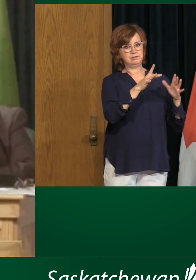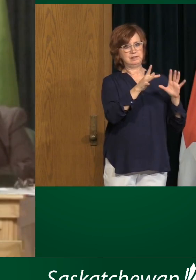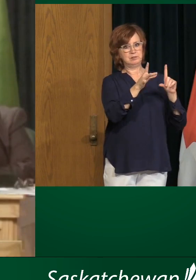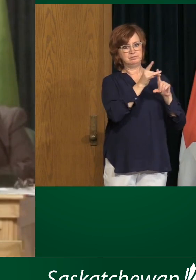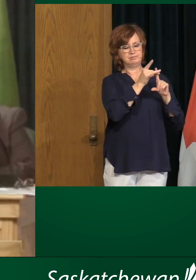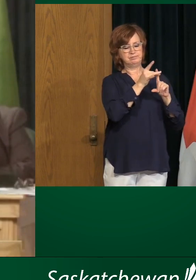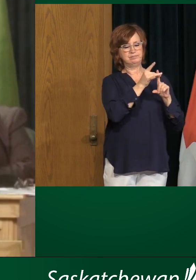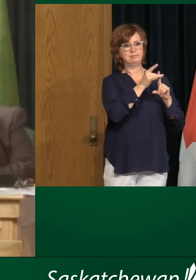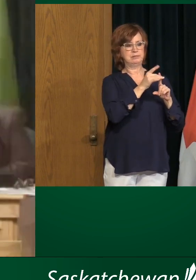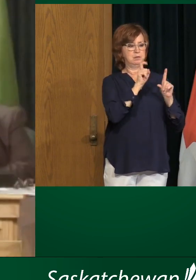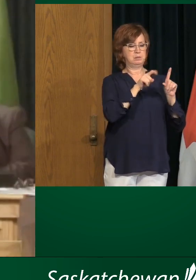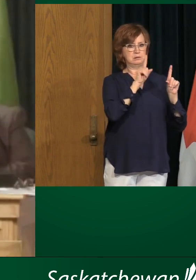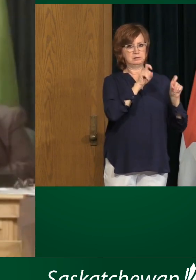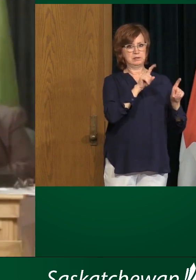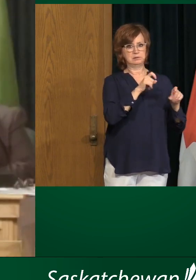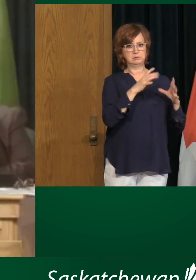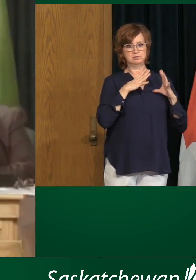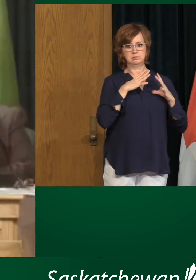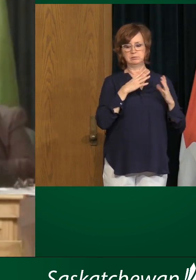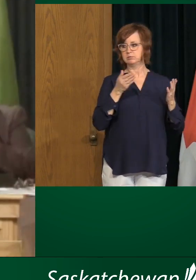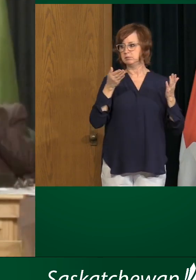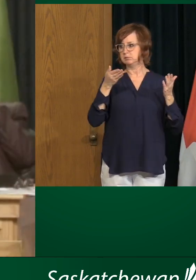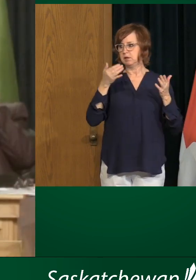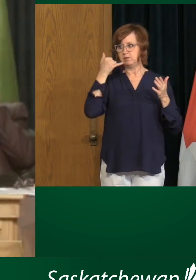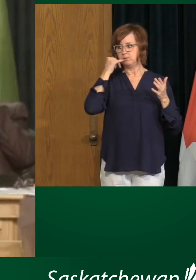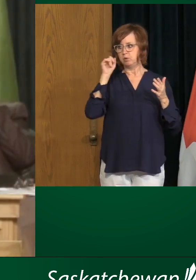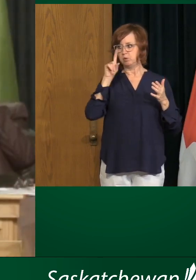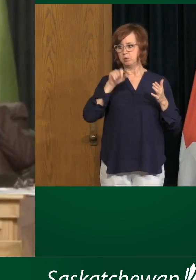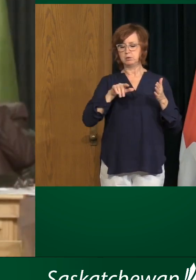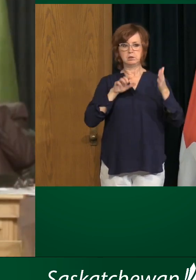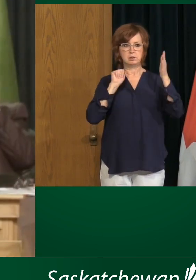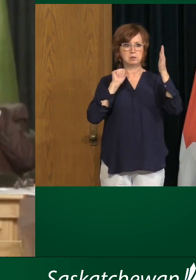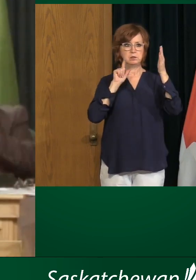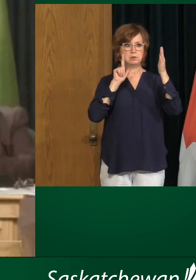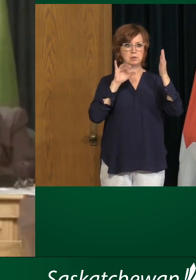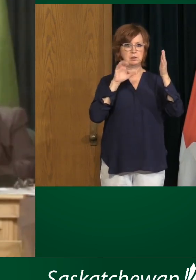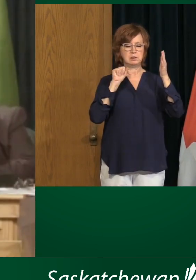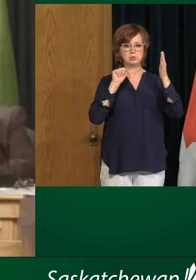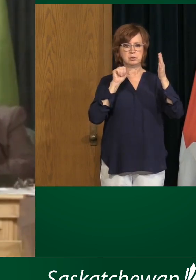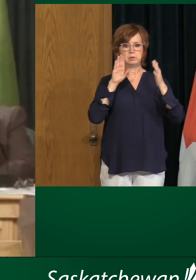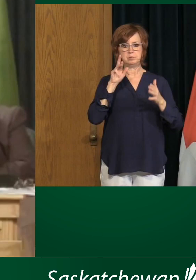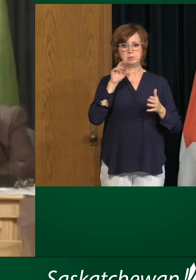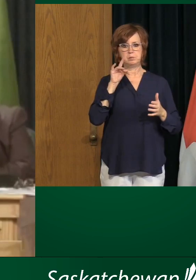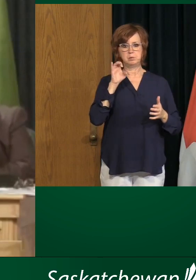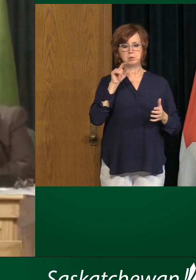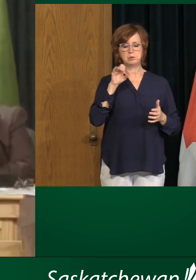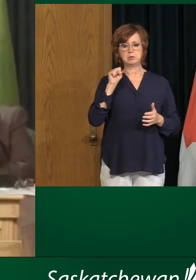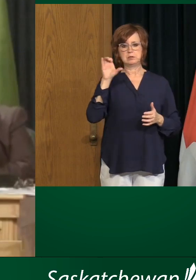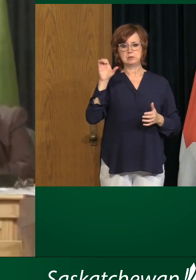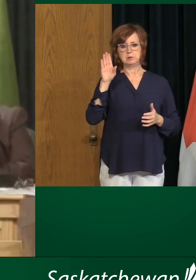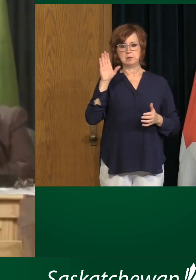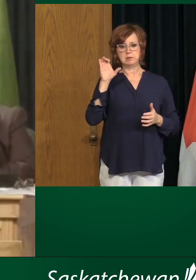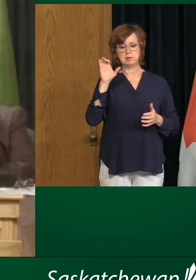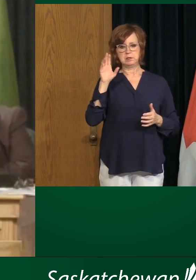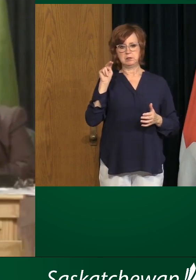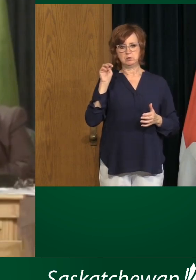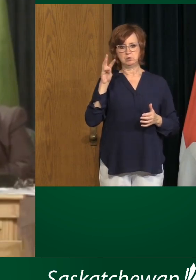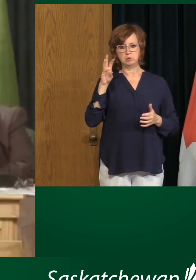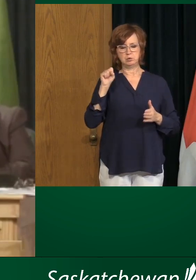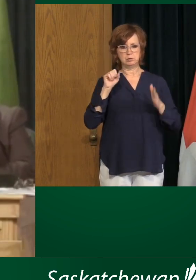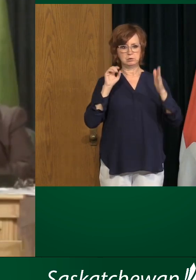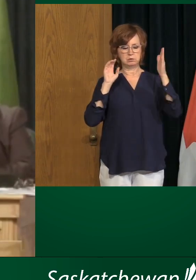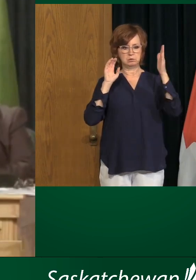Can we take another question from the line, please? We have Alicia Bridges with CBC. Yes, thank you.